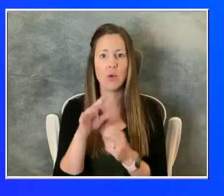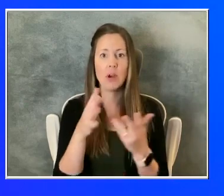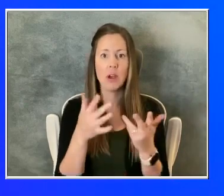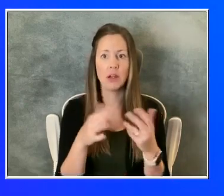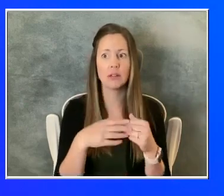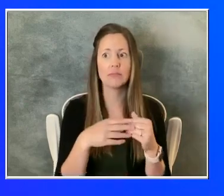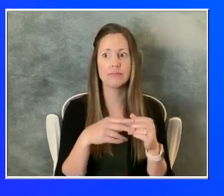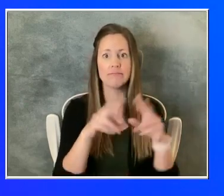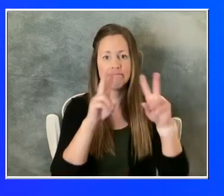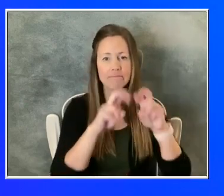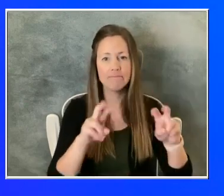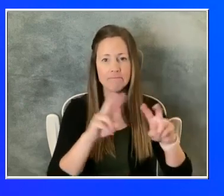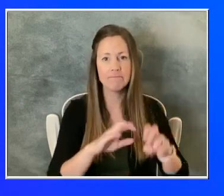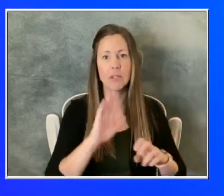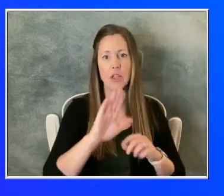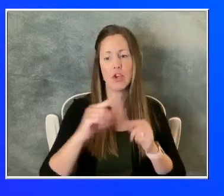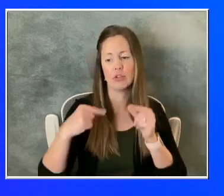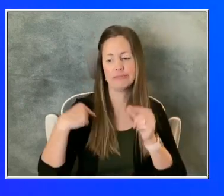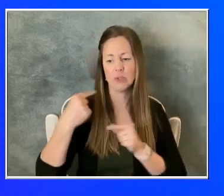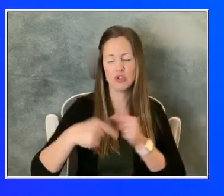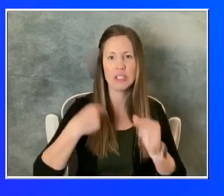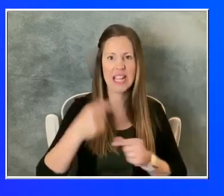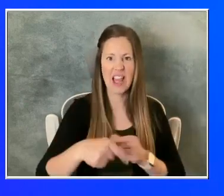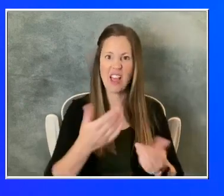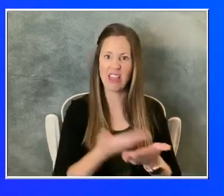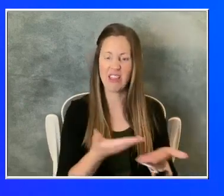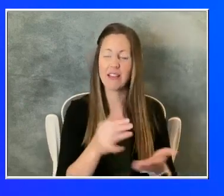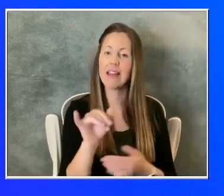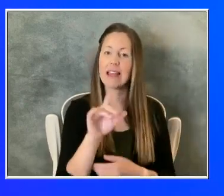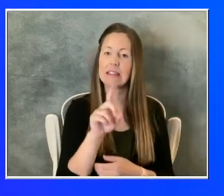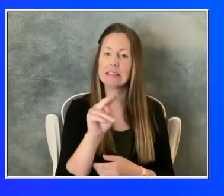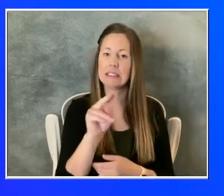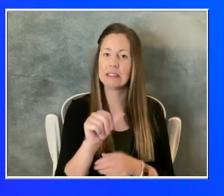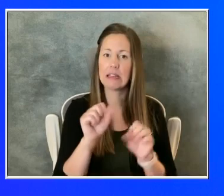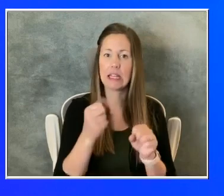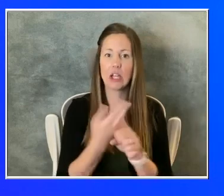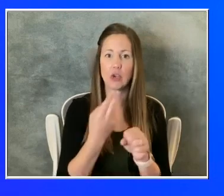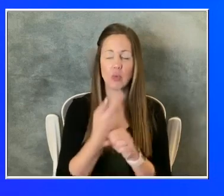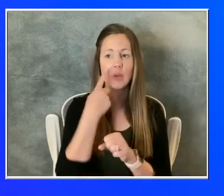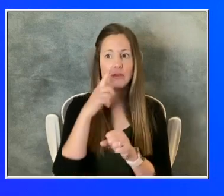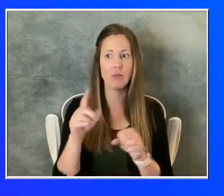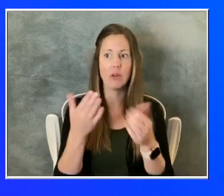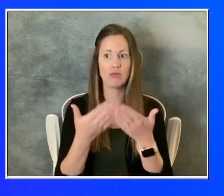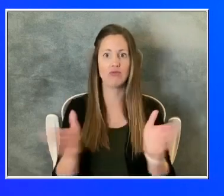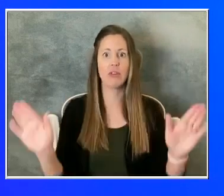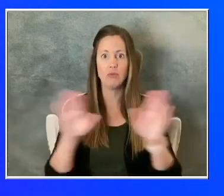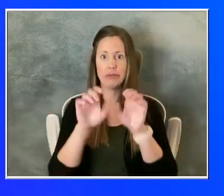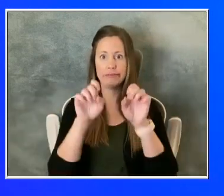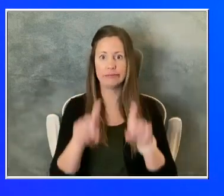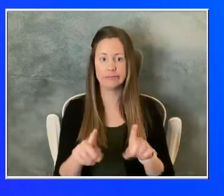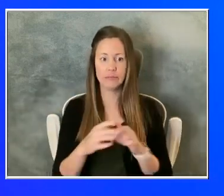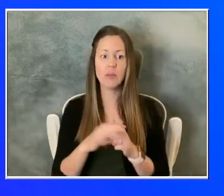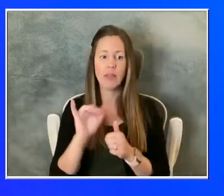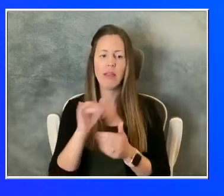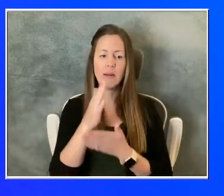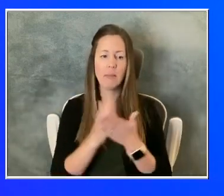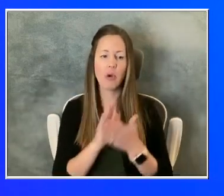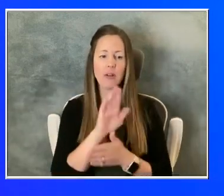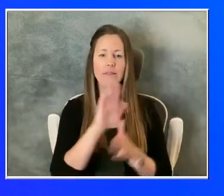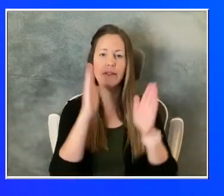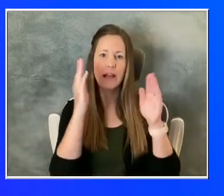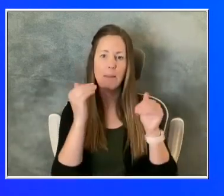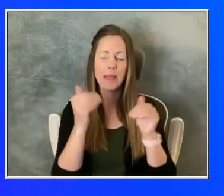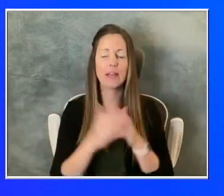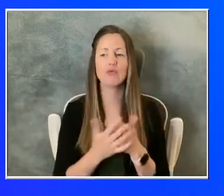materials, so that DNA can be used for genome sequencing. So that's part of the expectation. Individuals will